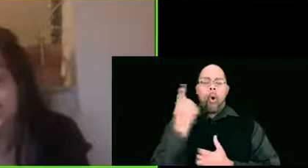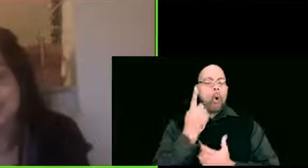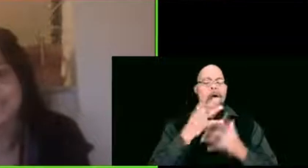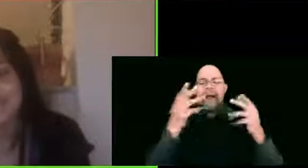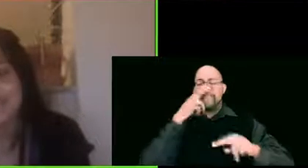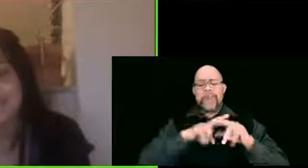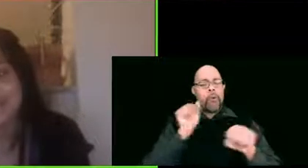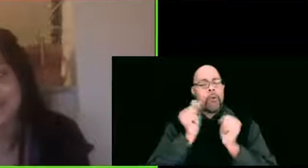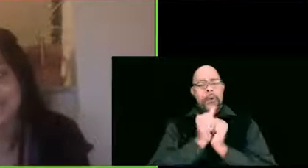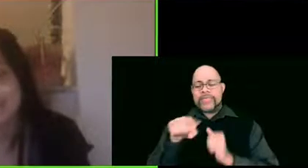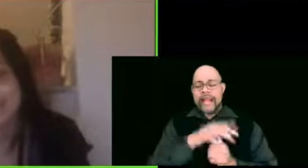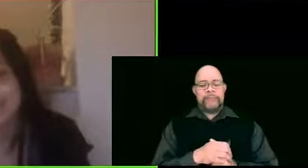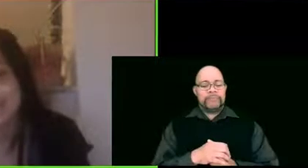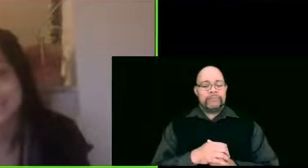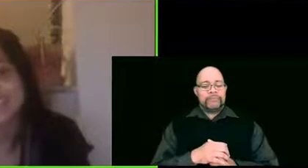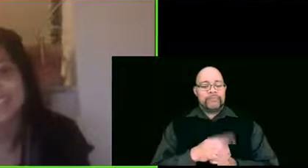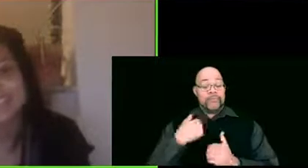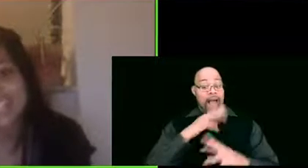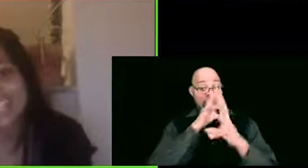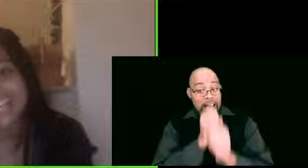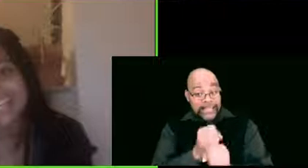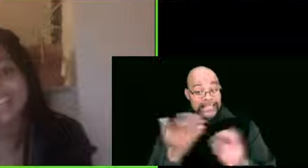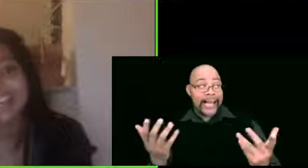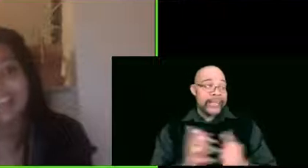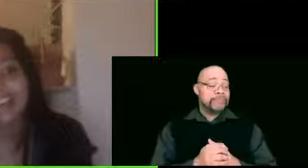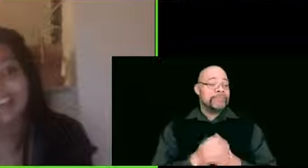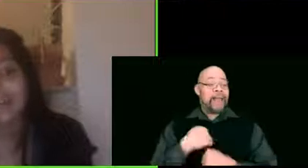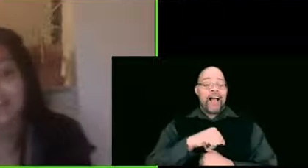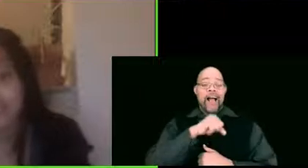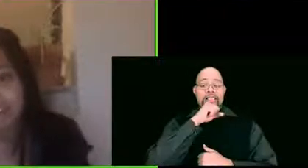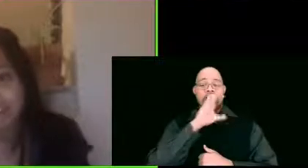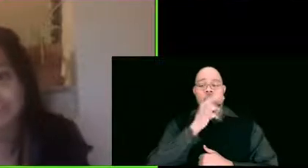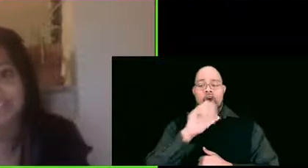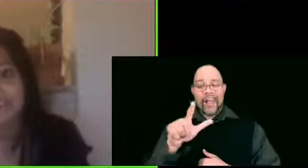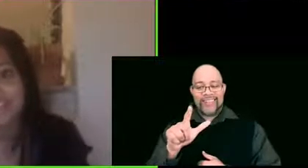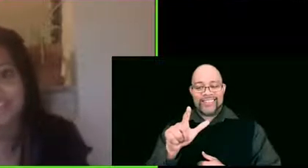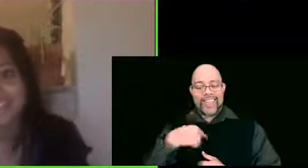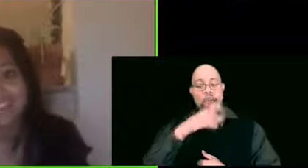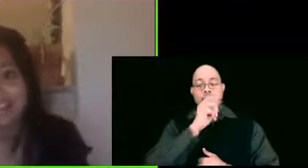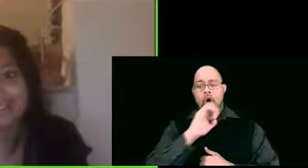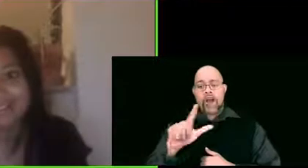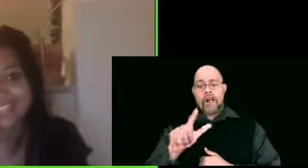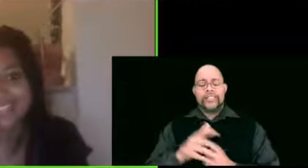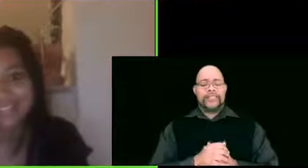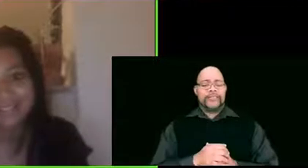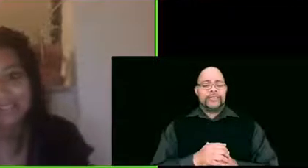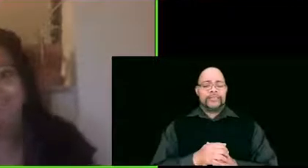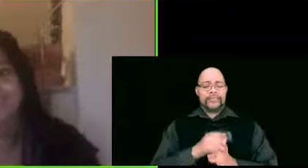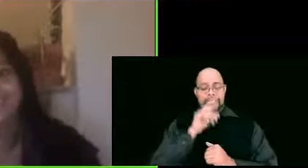they're always a lot of fun to work with. But in terms of the most fascinating, I love corals. I think